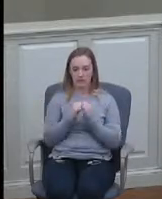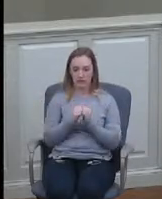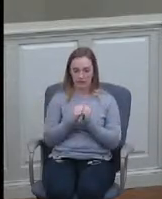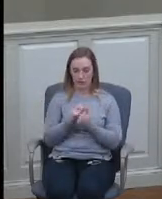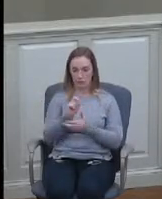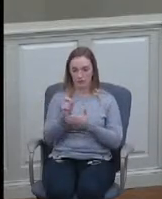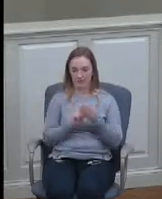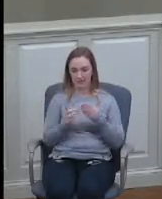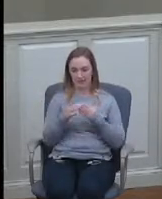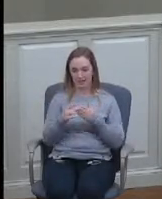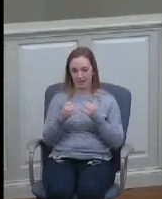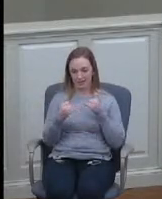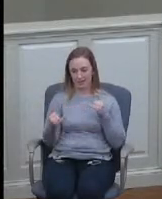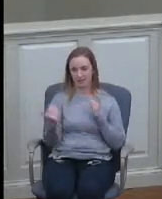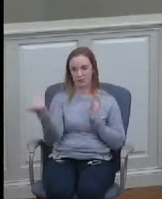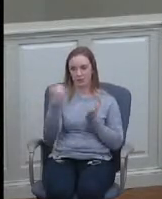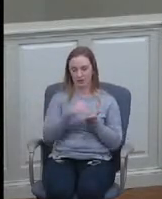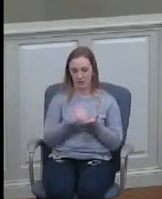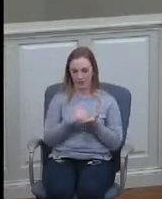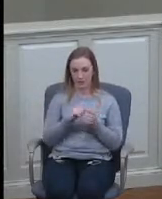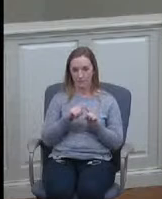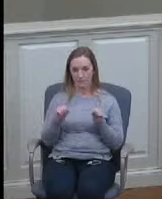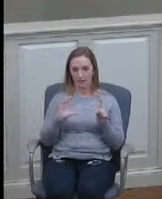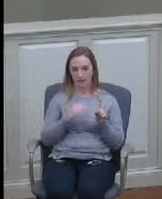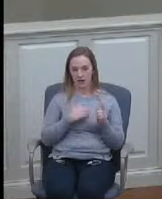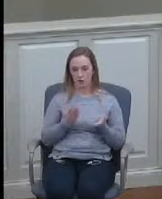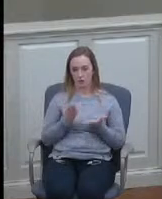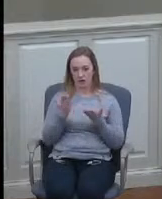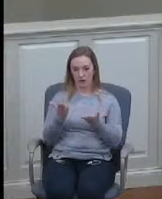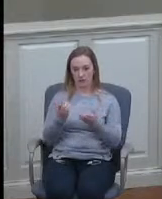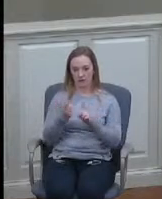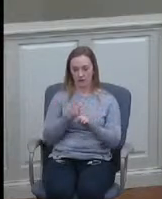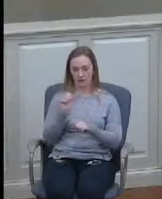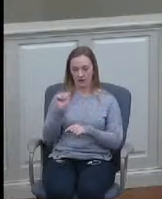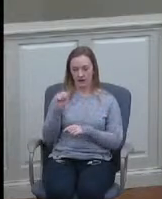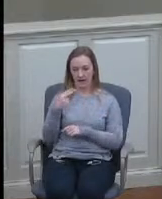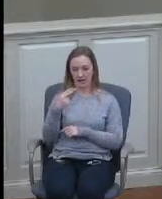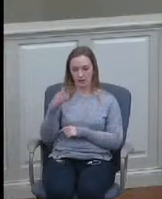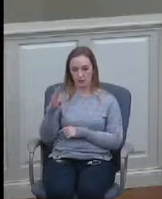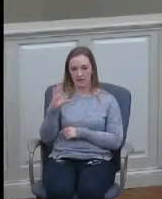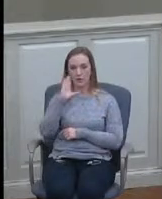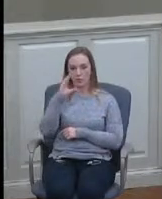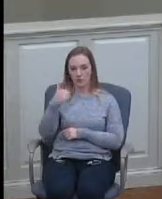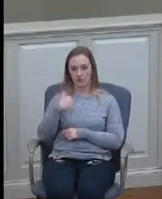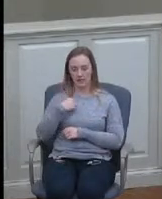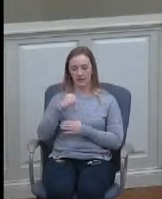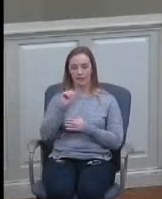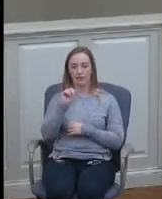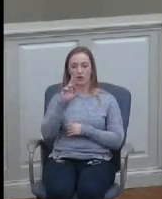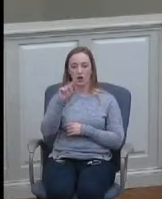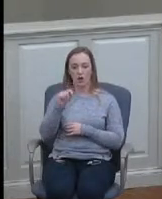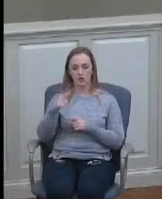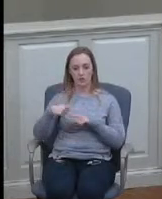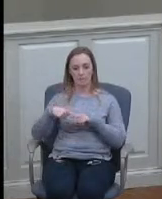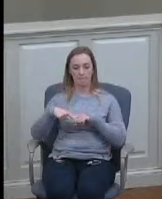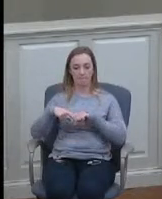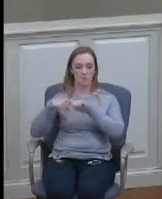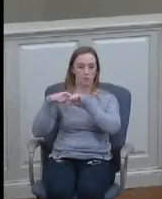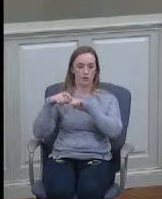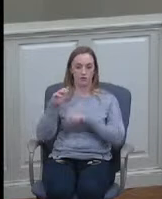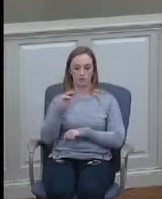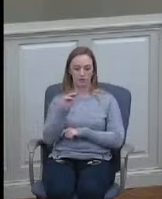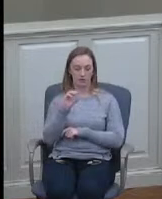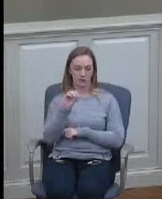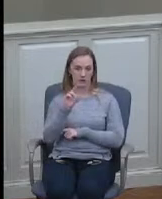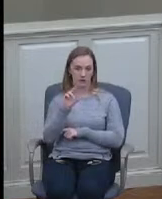redone. But it would be the recommendation of DAHB to have that art moratorium for the next, up to 12